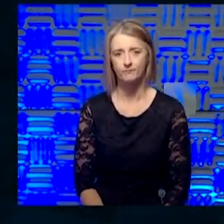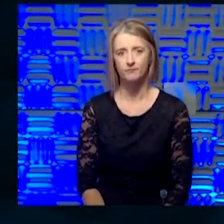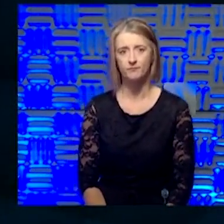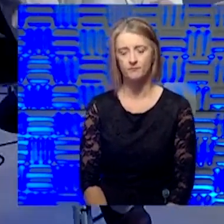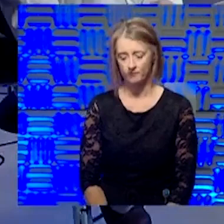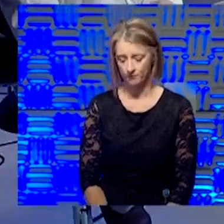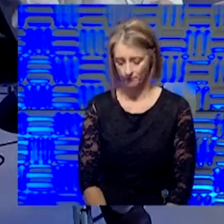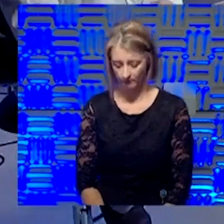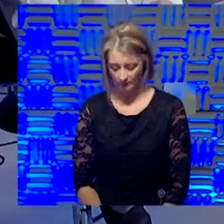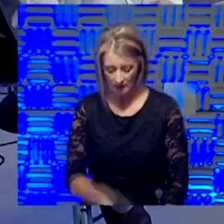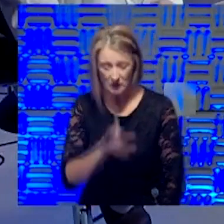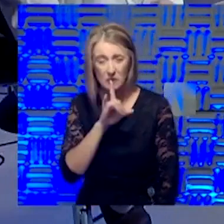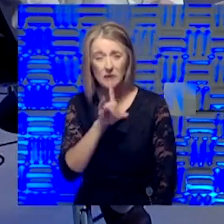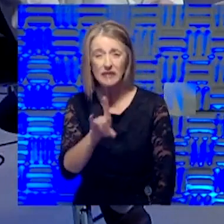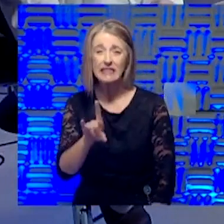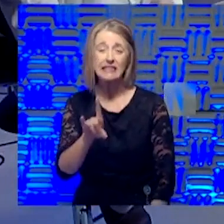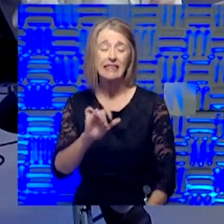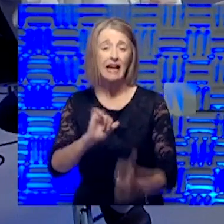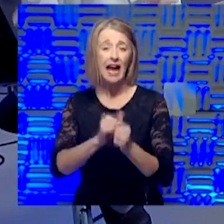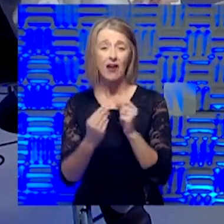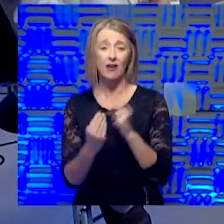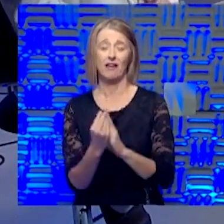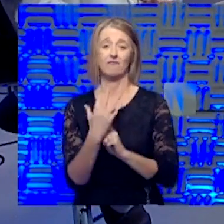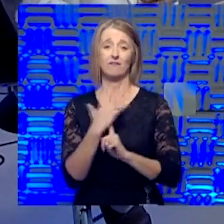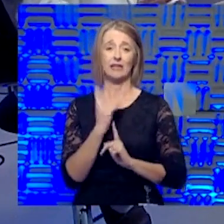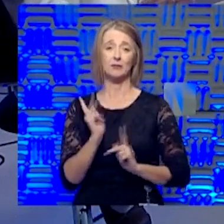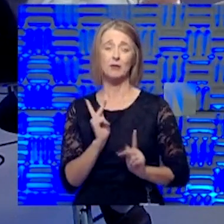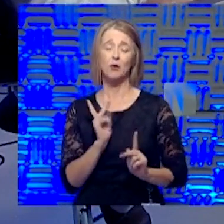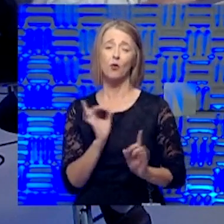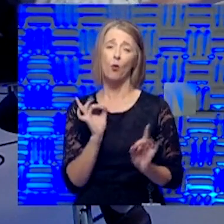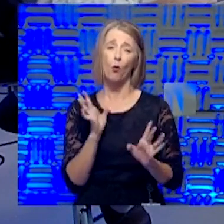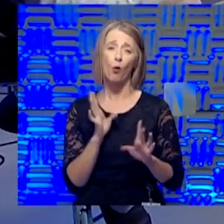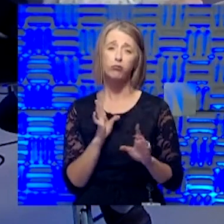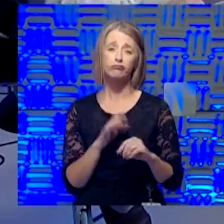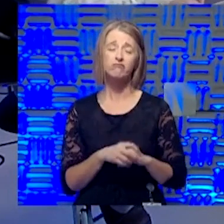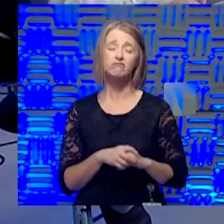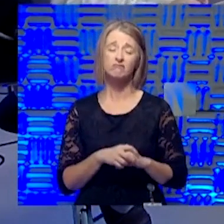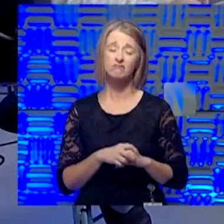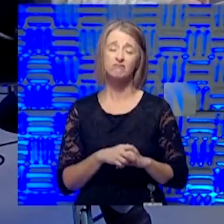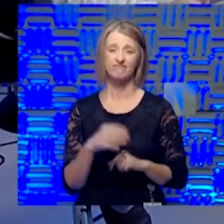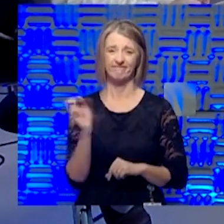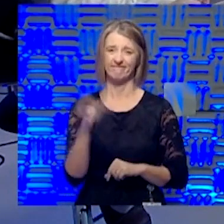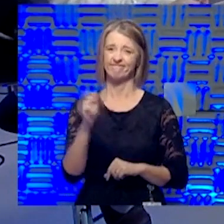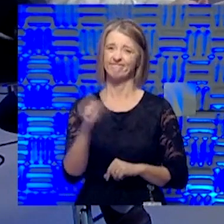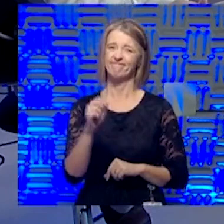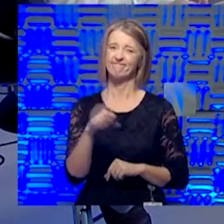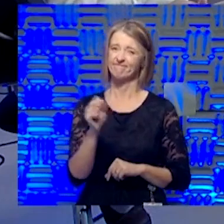Wow, the toll just goes on and on, doesn't it? It's just so hard. Yes.